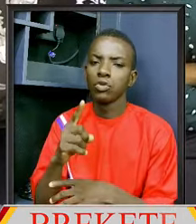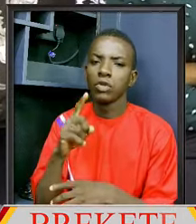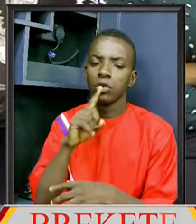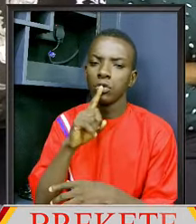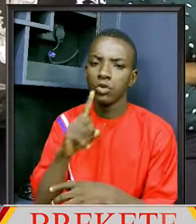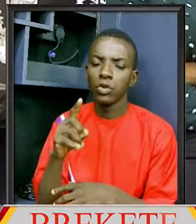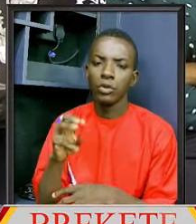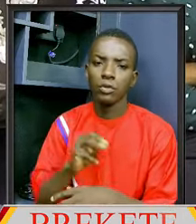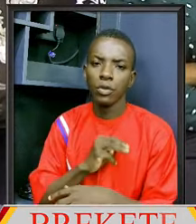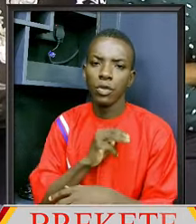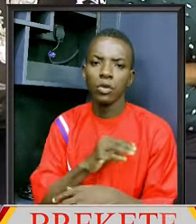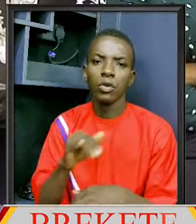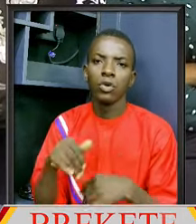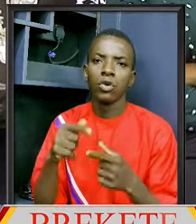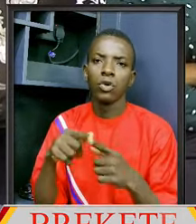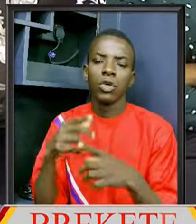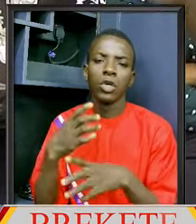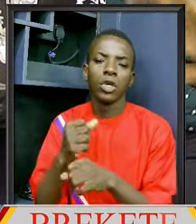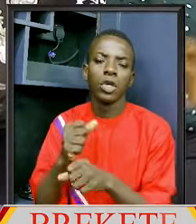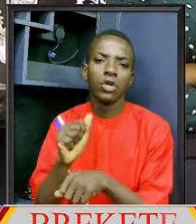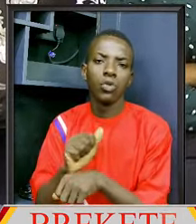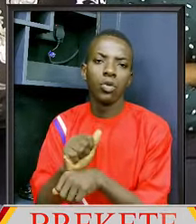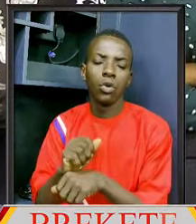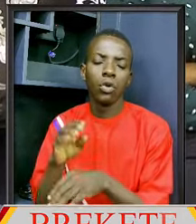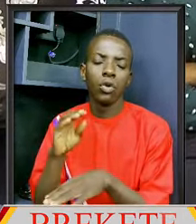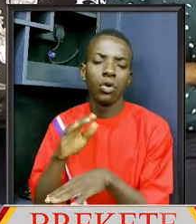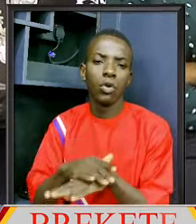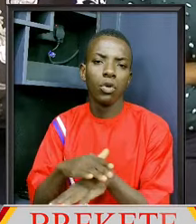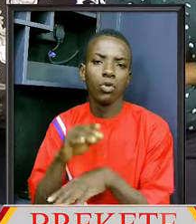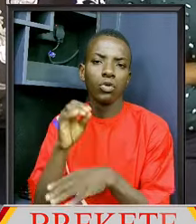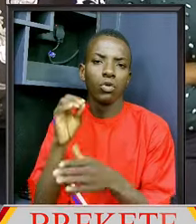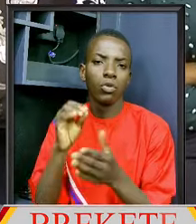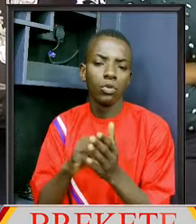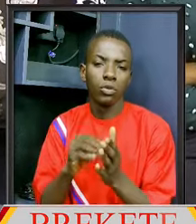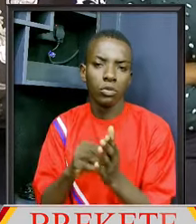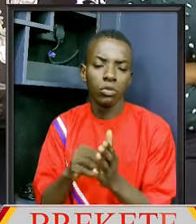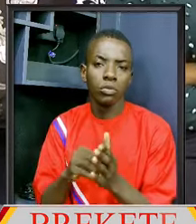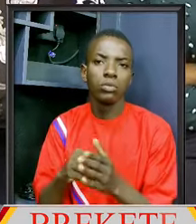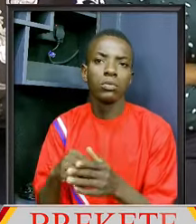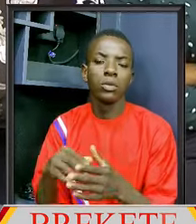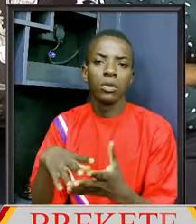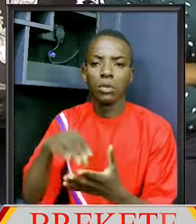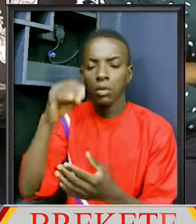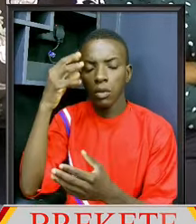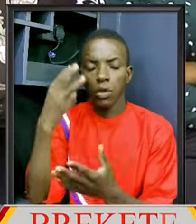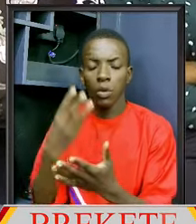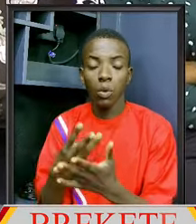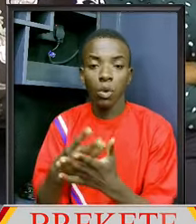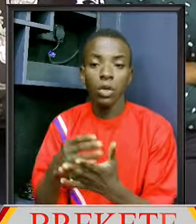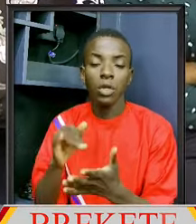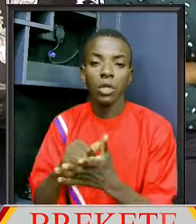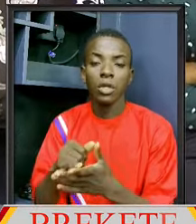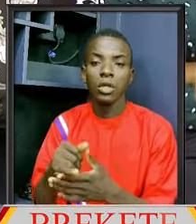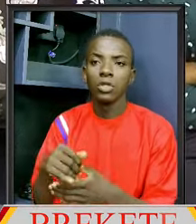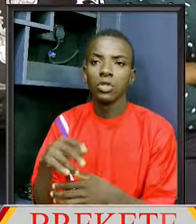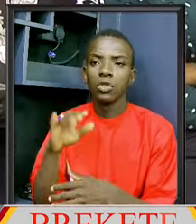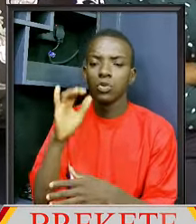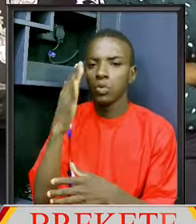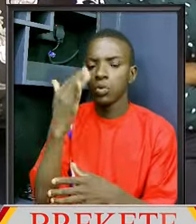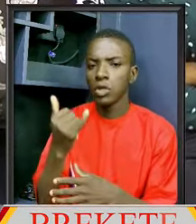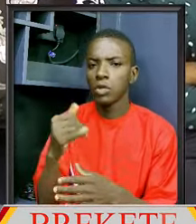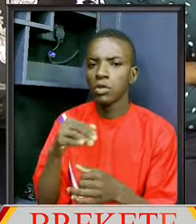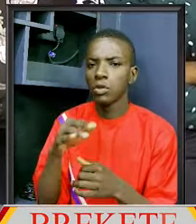before they go say go get job on your own. So you learn and well. Yes. That's 1 year of